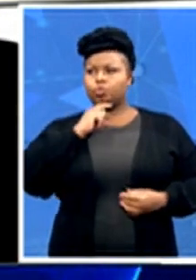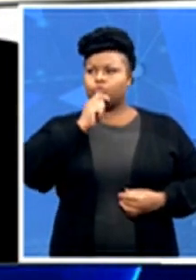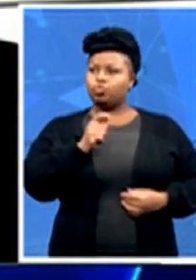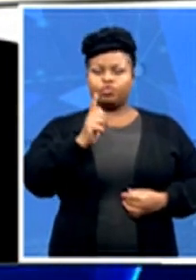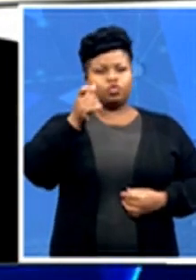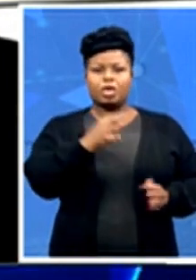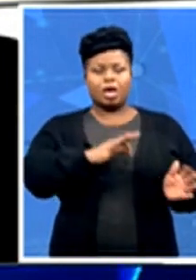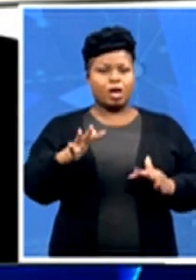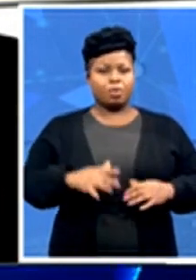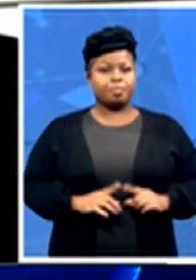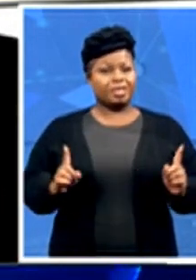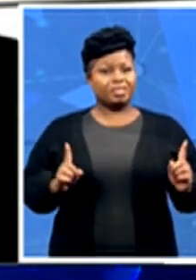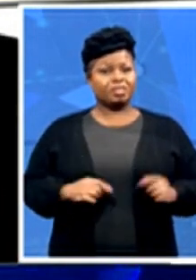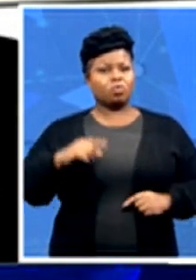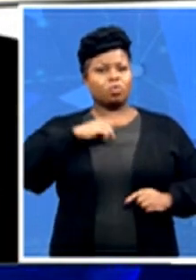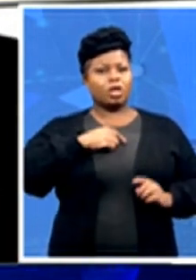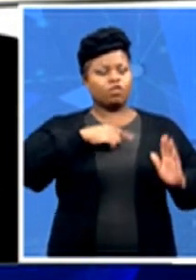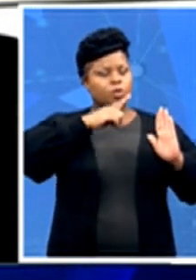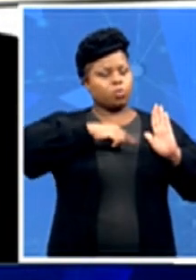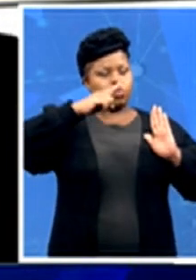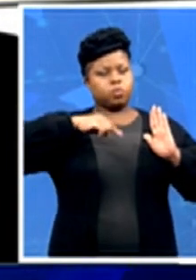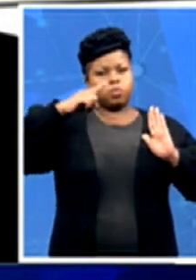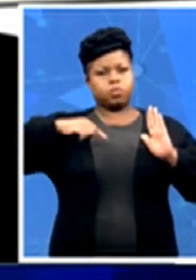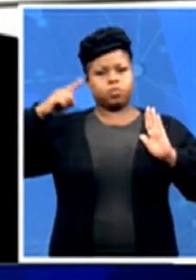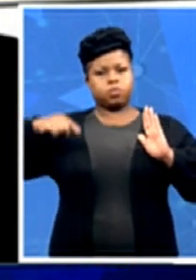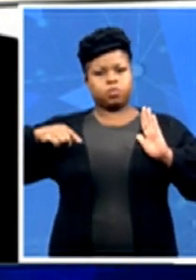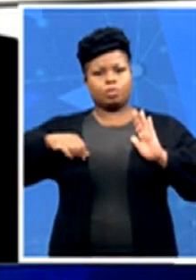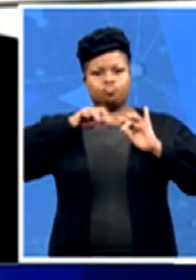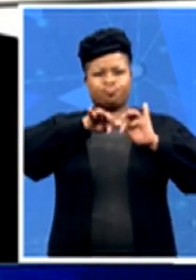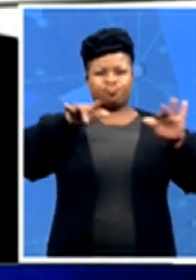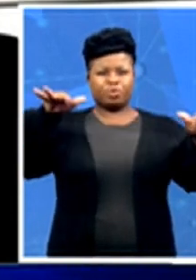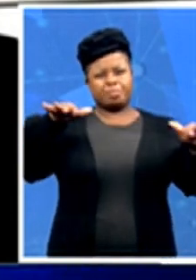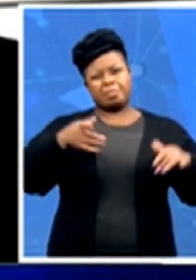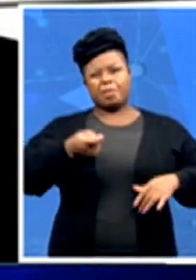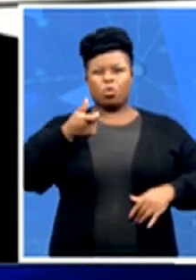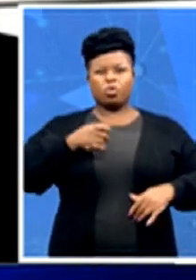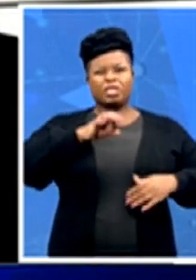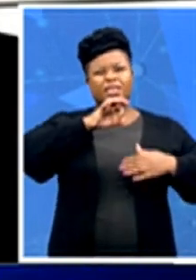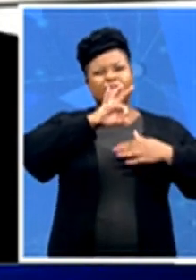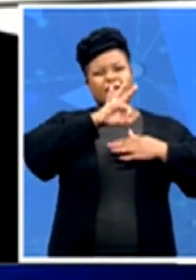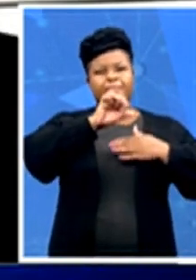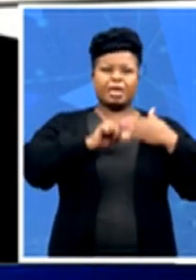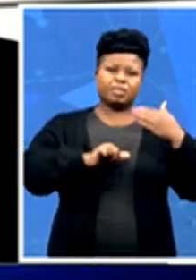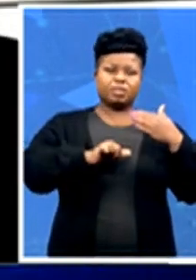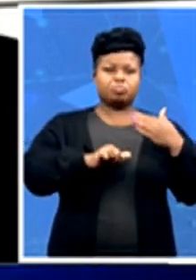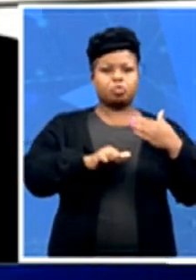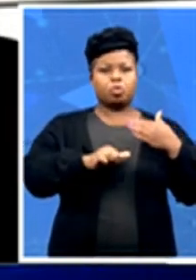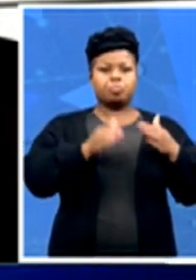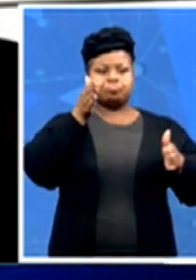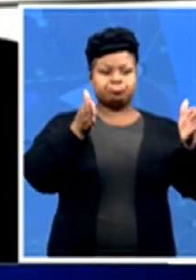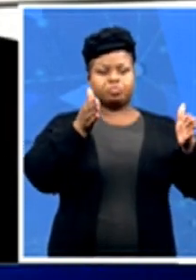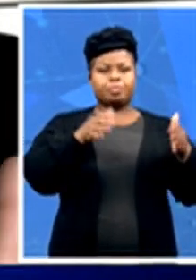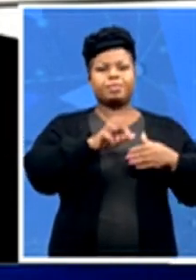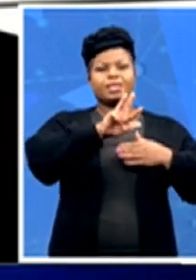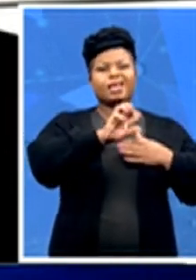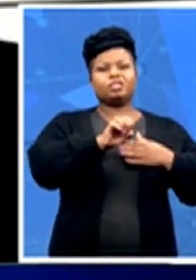to have about a 3-month gap, somewhere between 90 and 100 days. And that's when the next wave will pick up.